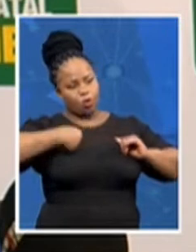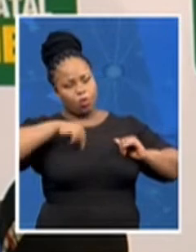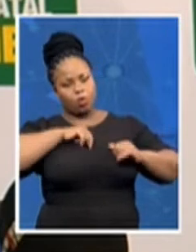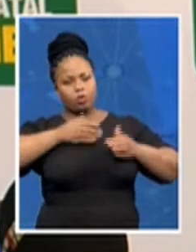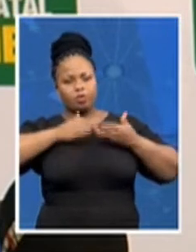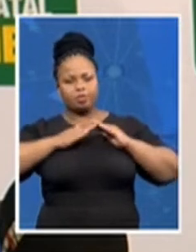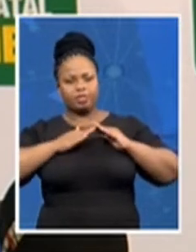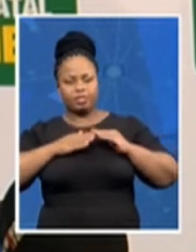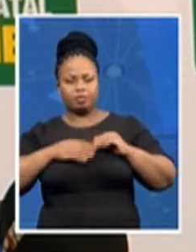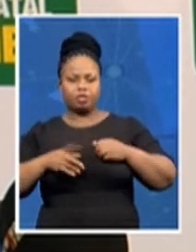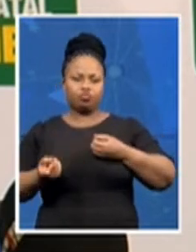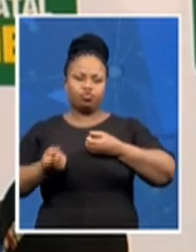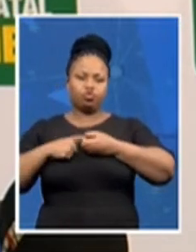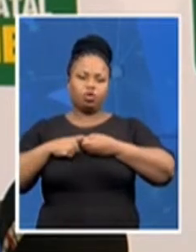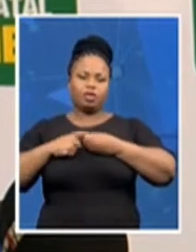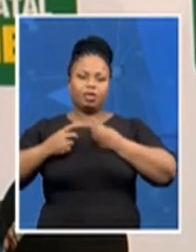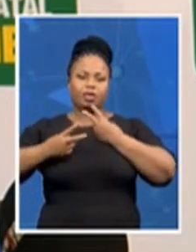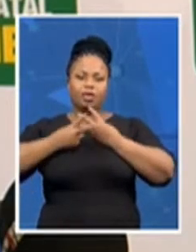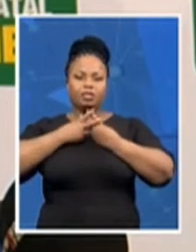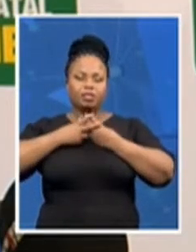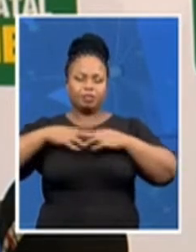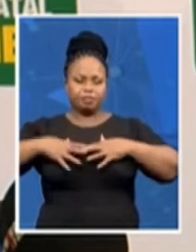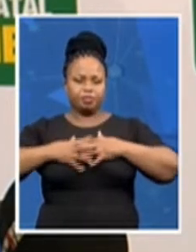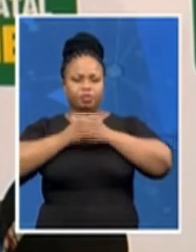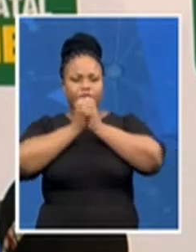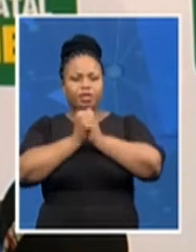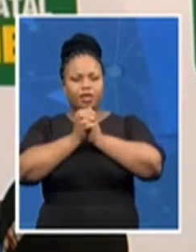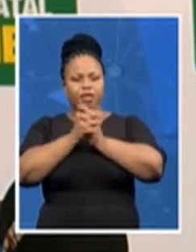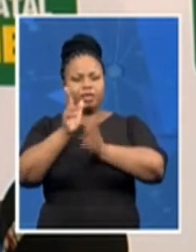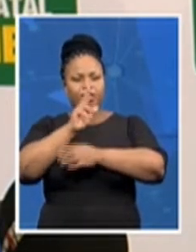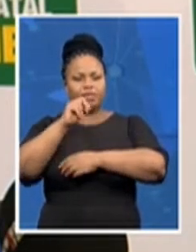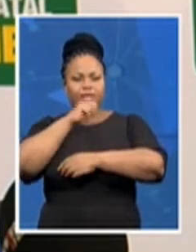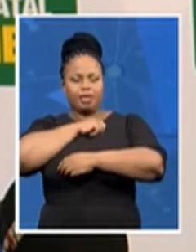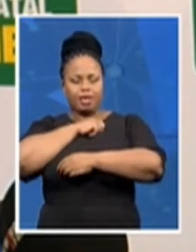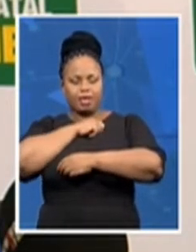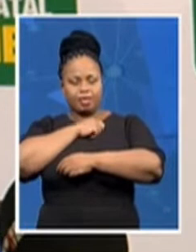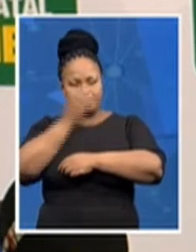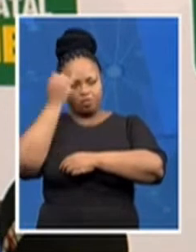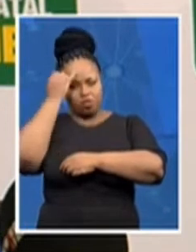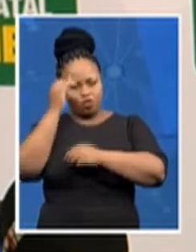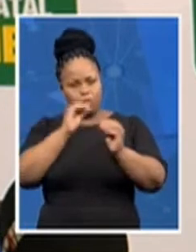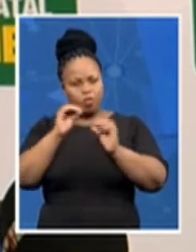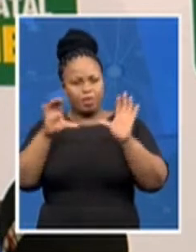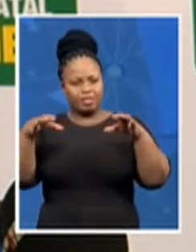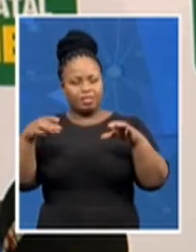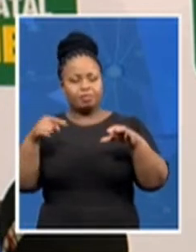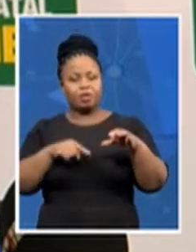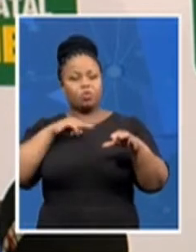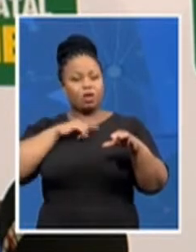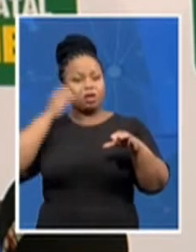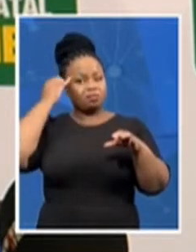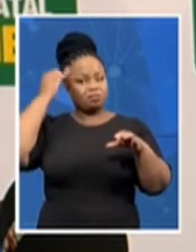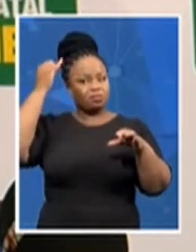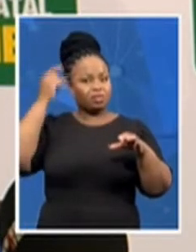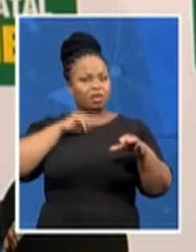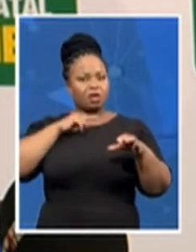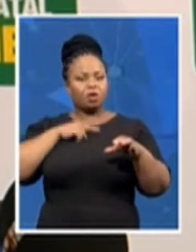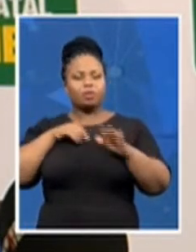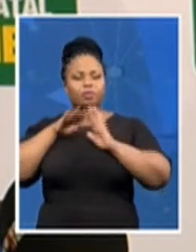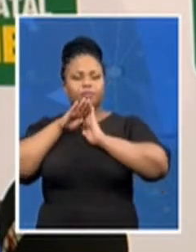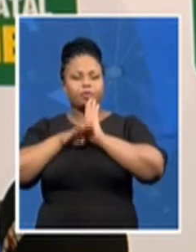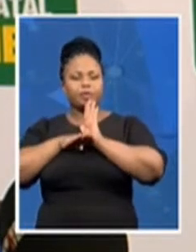Unite KZN movement. This initiative is anchored around the program to create